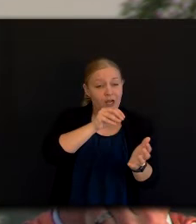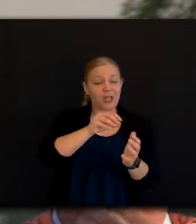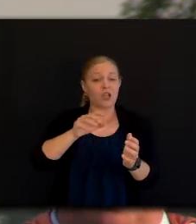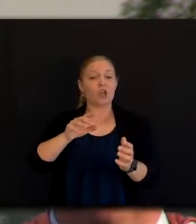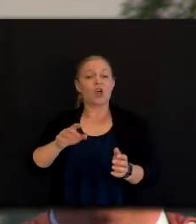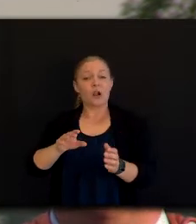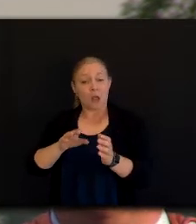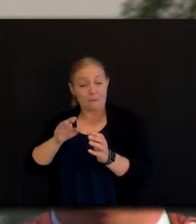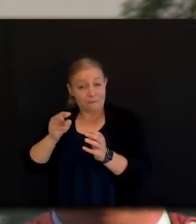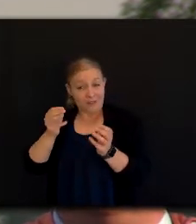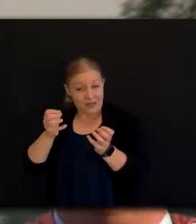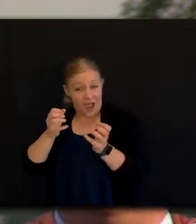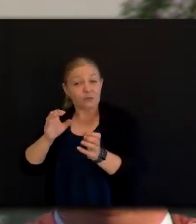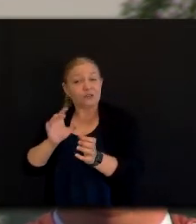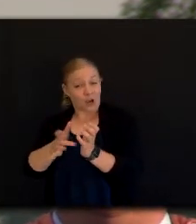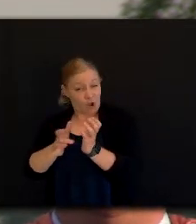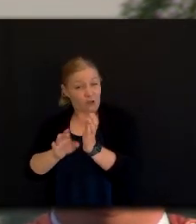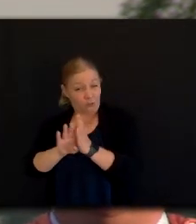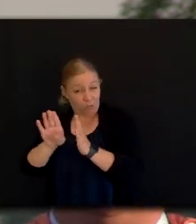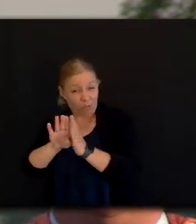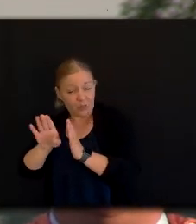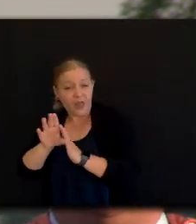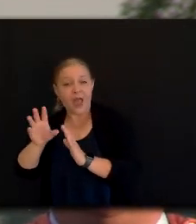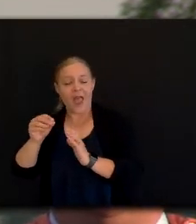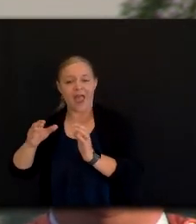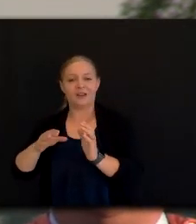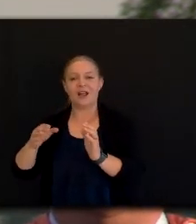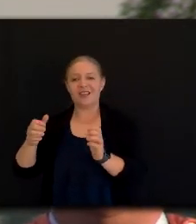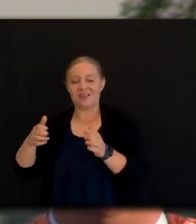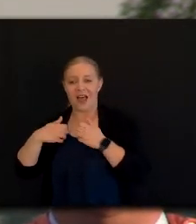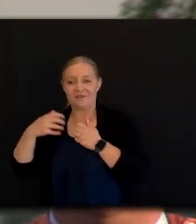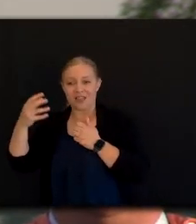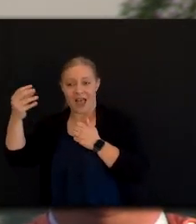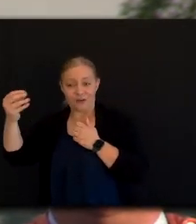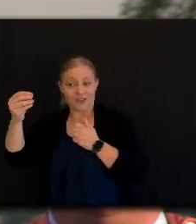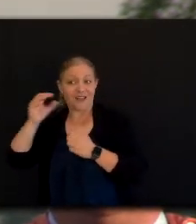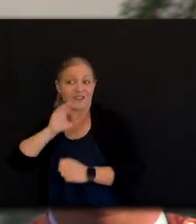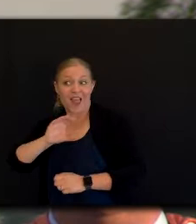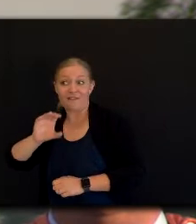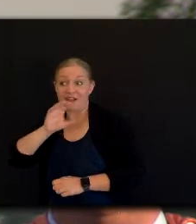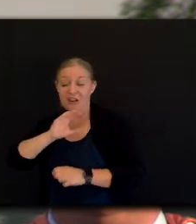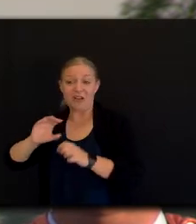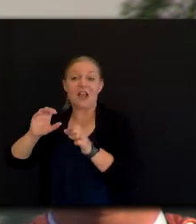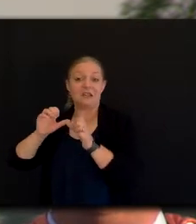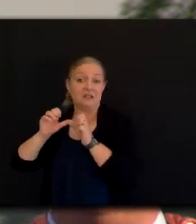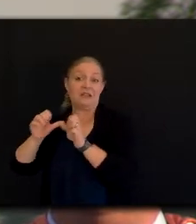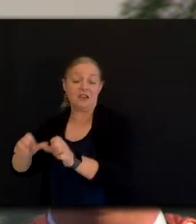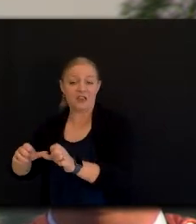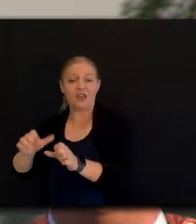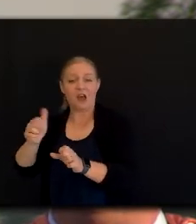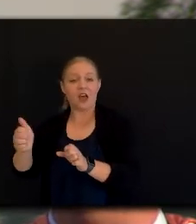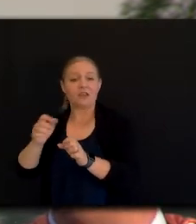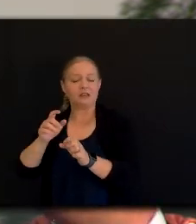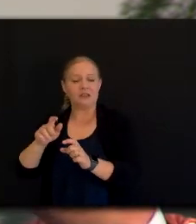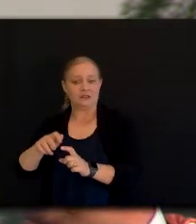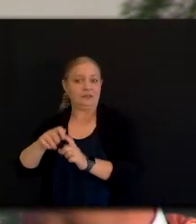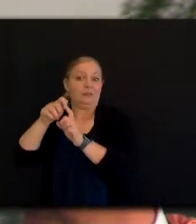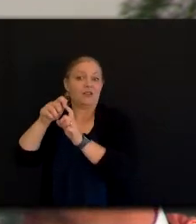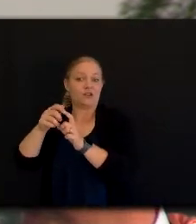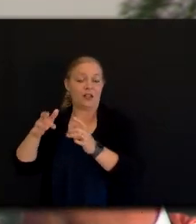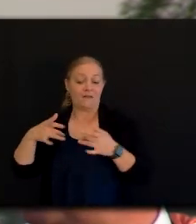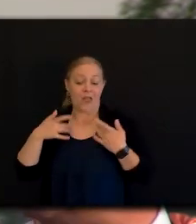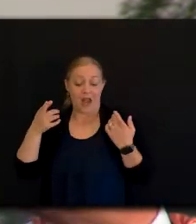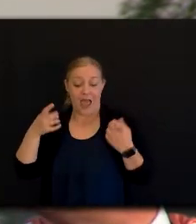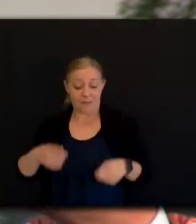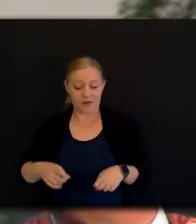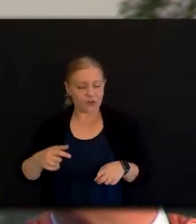of modern technology, and the never-ending lines outside of the cafeteria, alongside many other landmark events. For example,